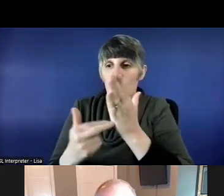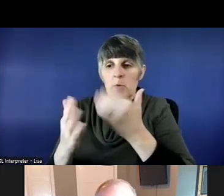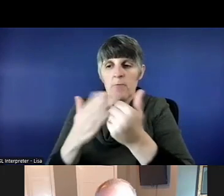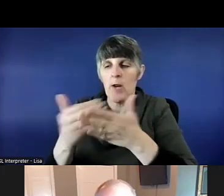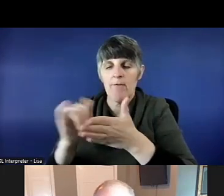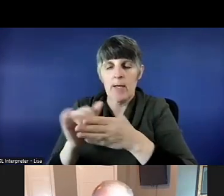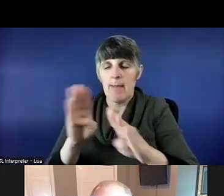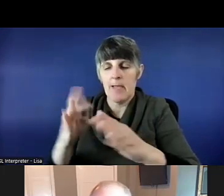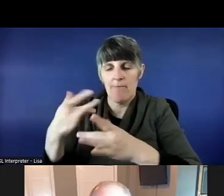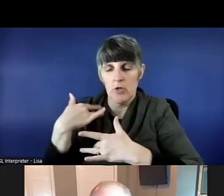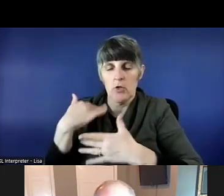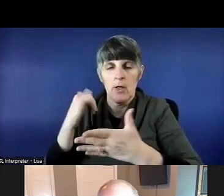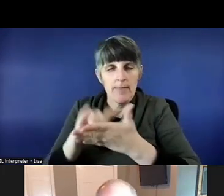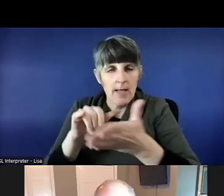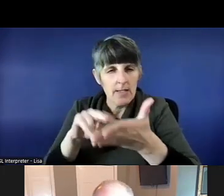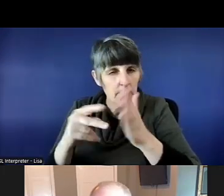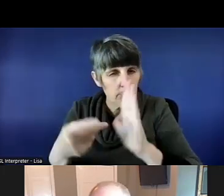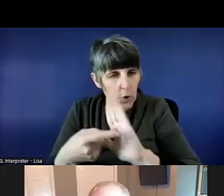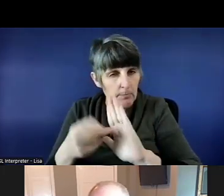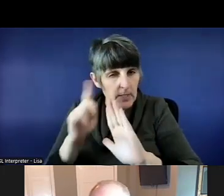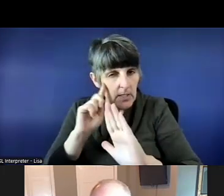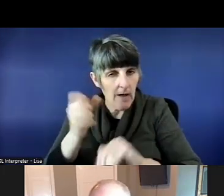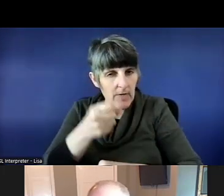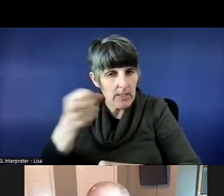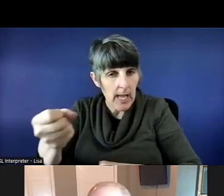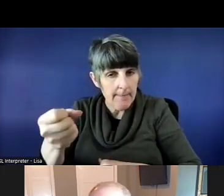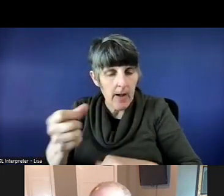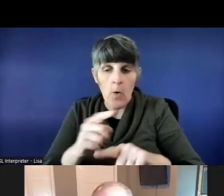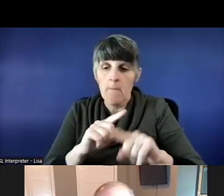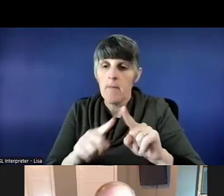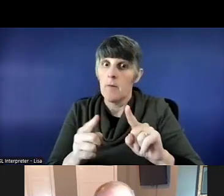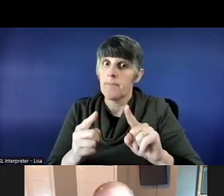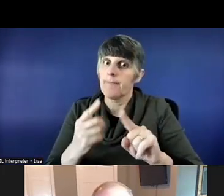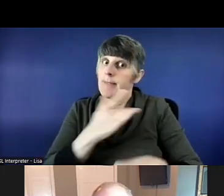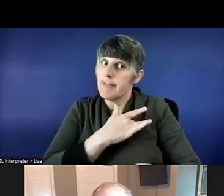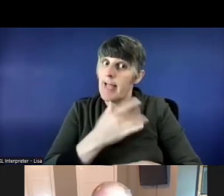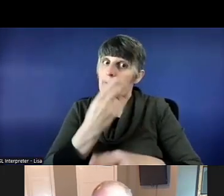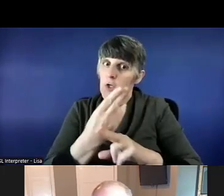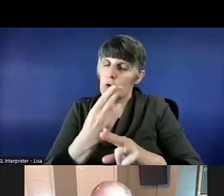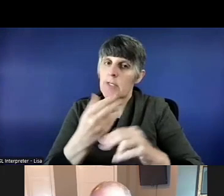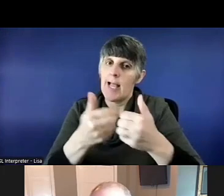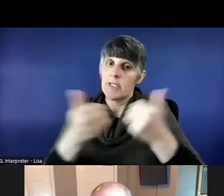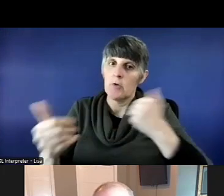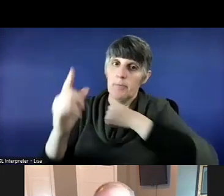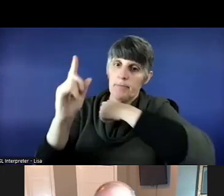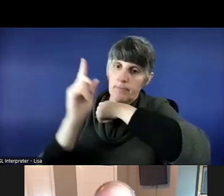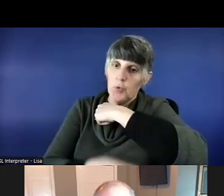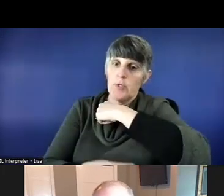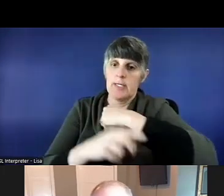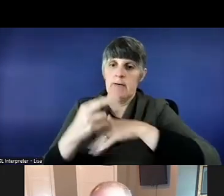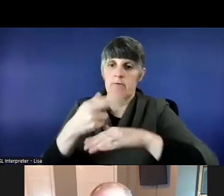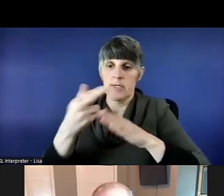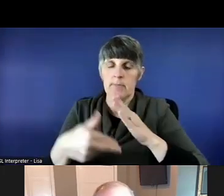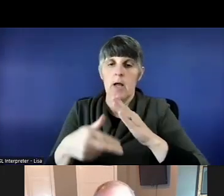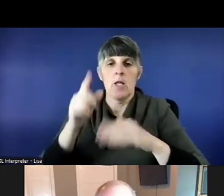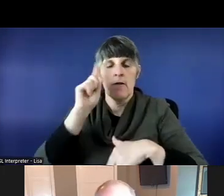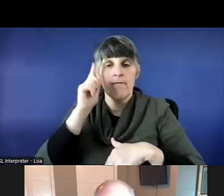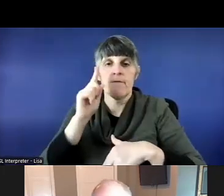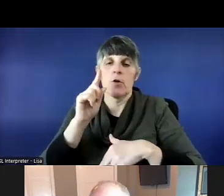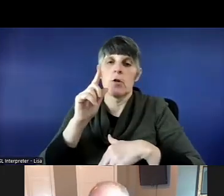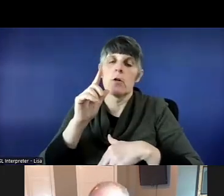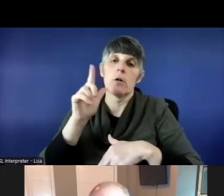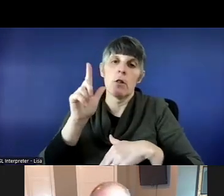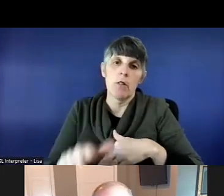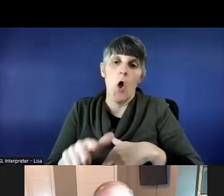really what a timeout is. But it's routinely used as a seclusionary punitive response to address common low-intensity behaviors such